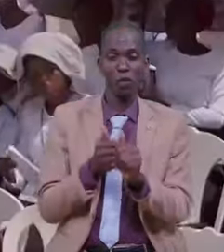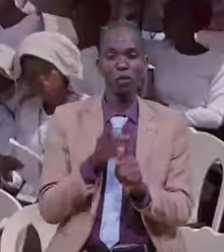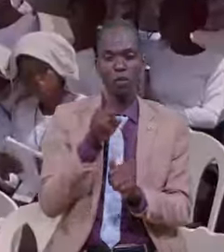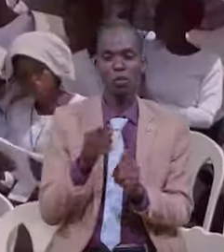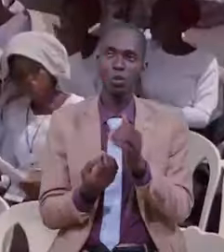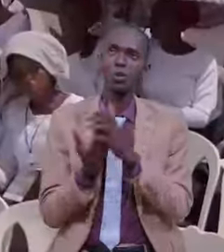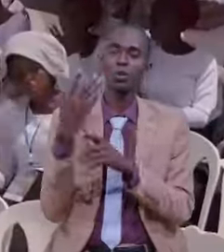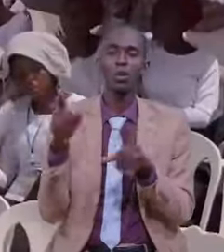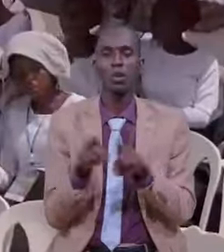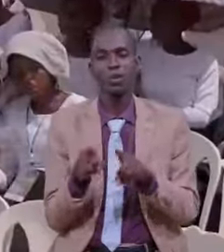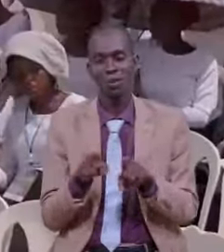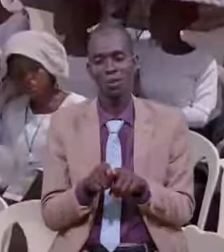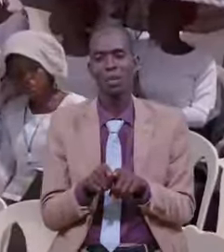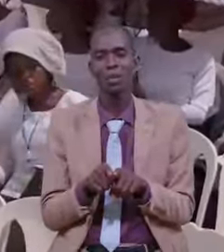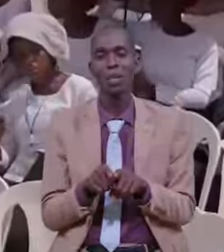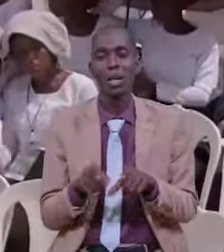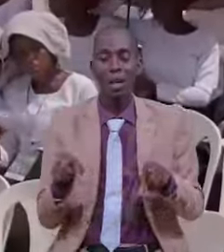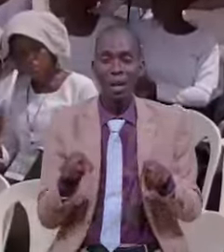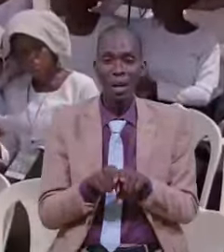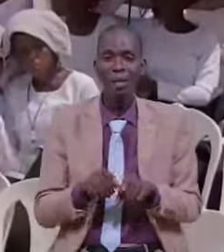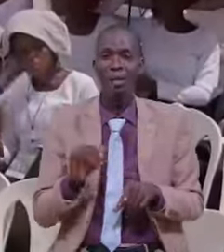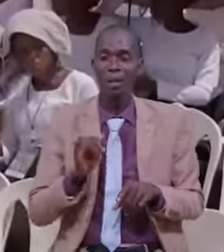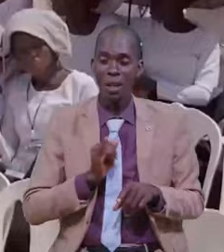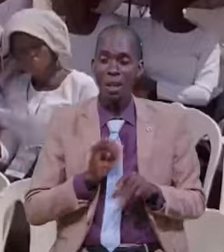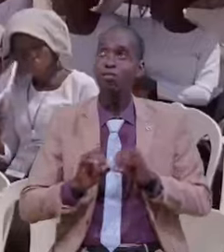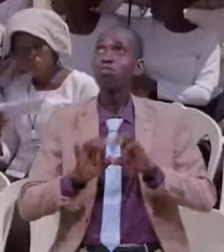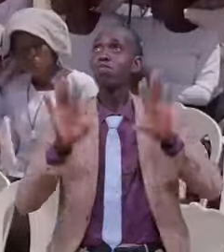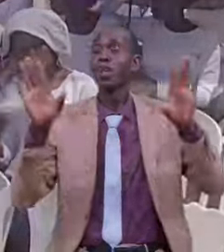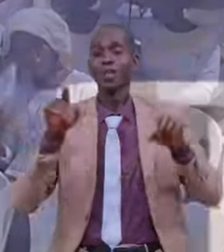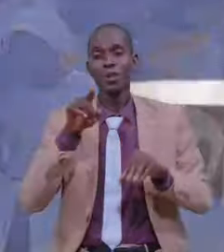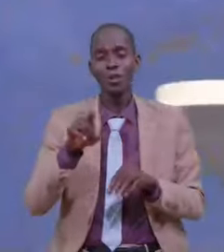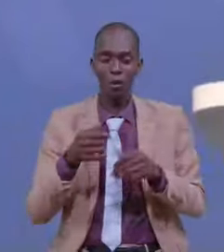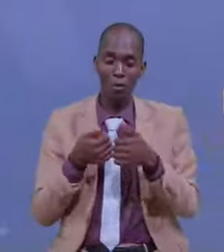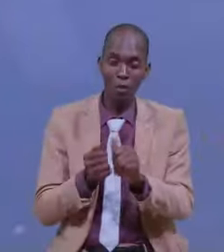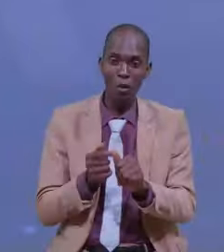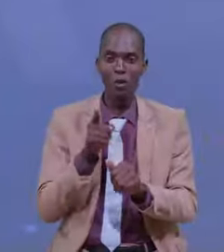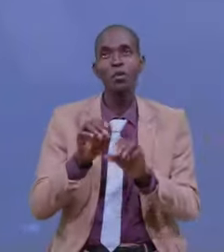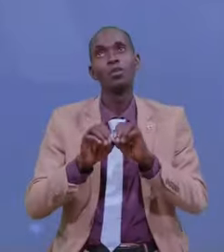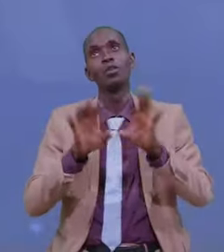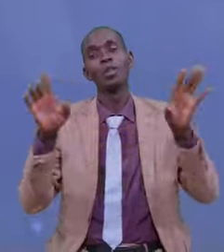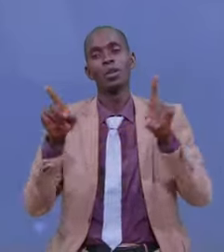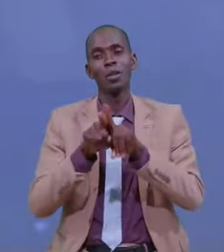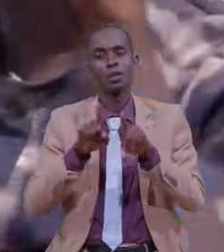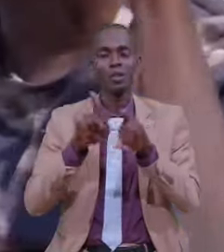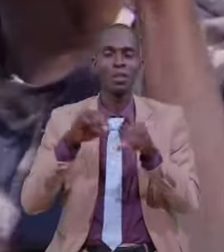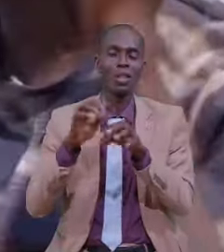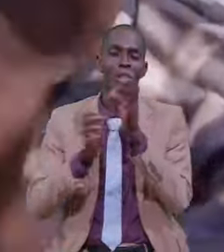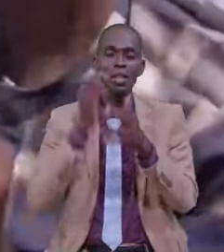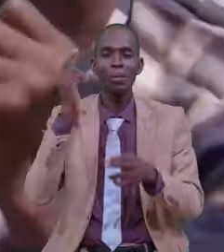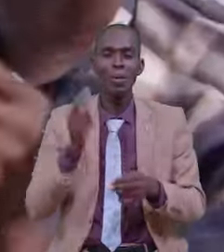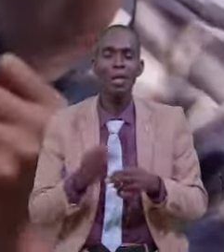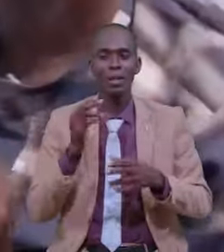grow. As I glow, you follow, you glow in Jesus' name.